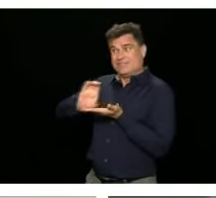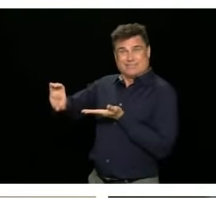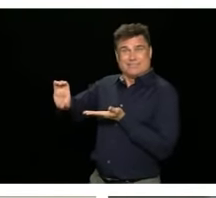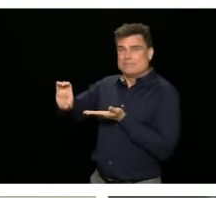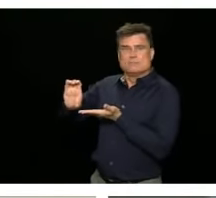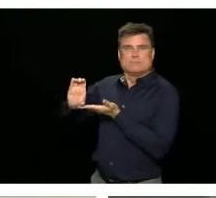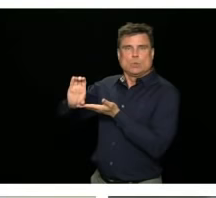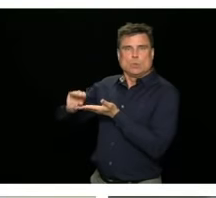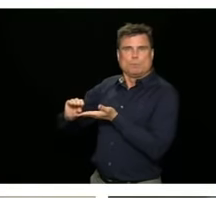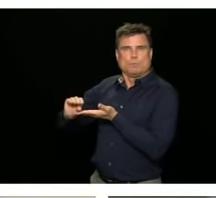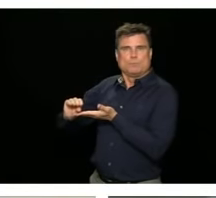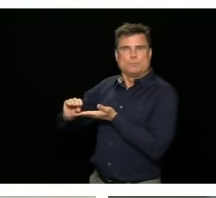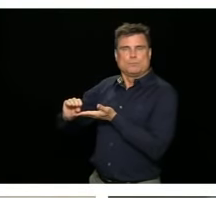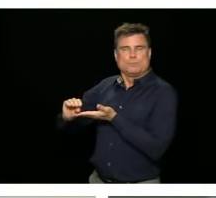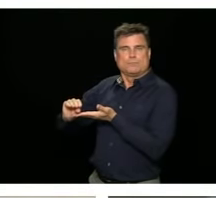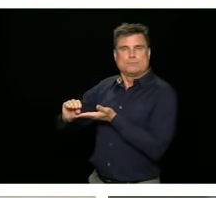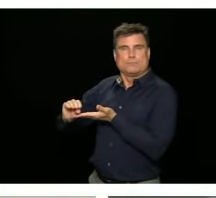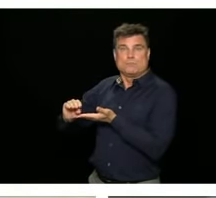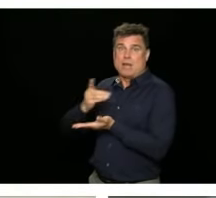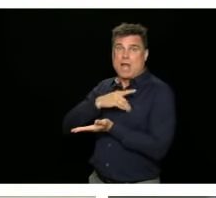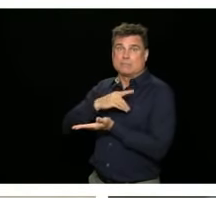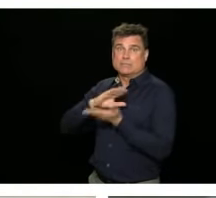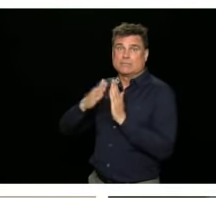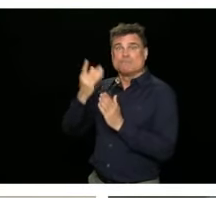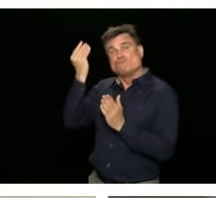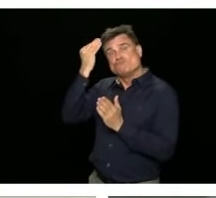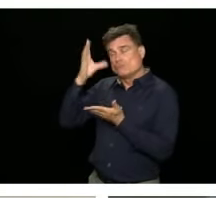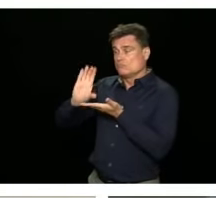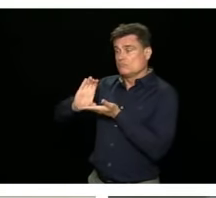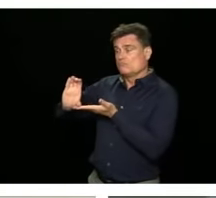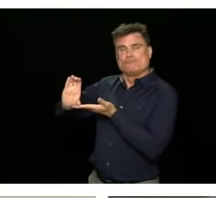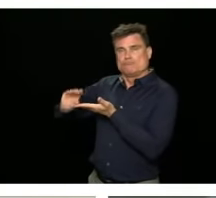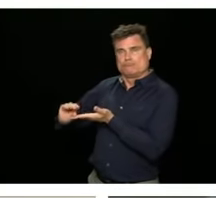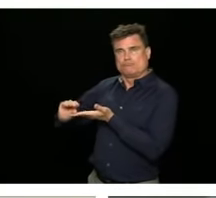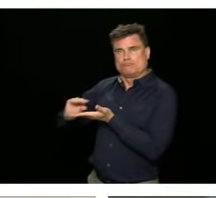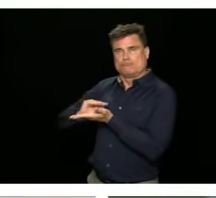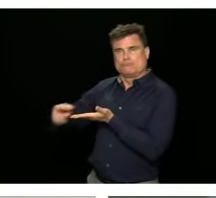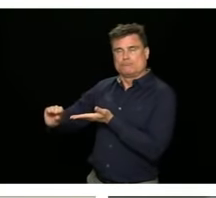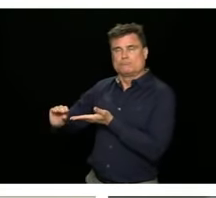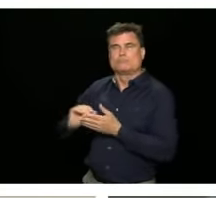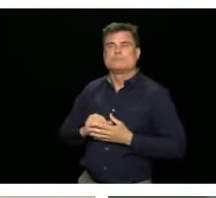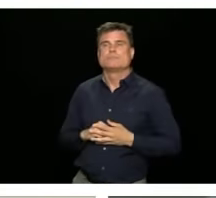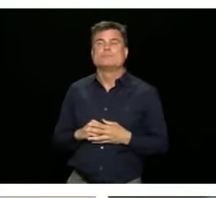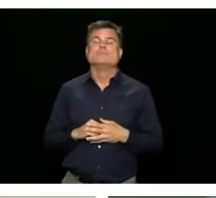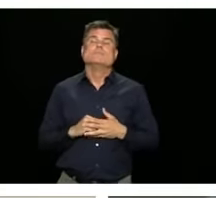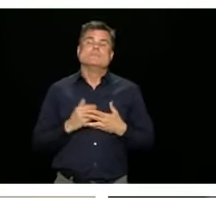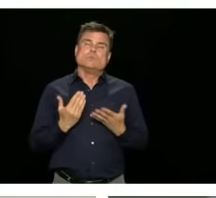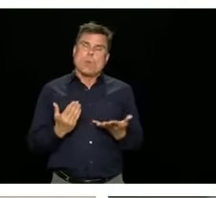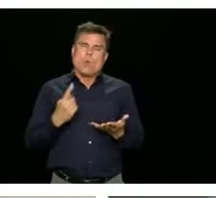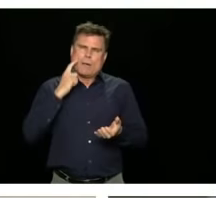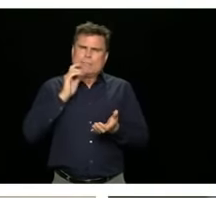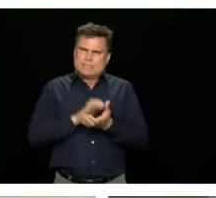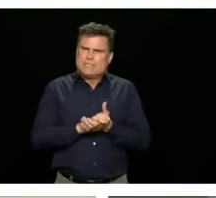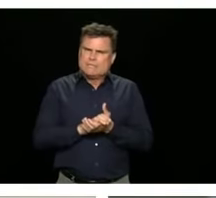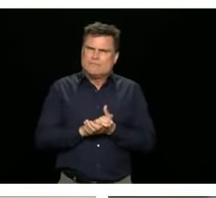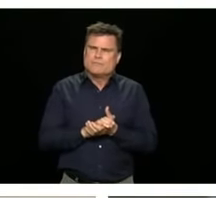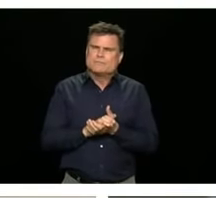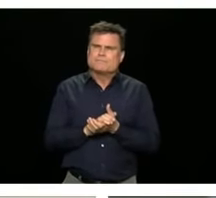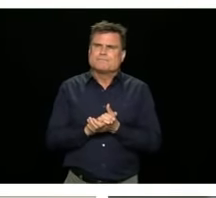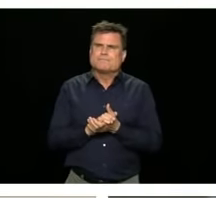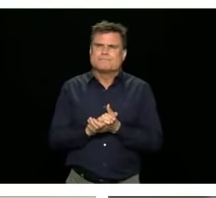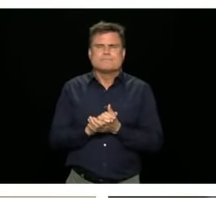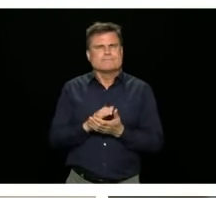existing social services, like why not create free education, for instance? Why not